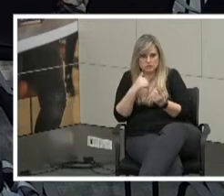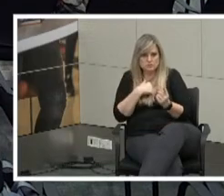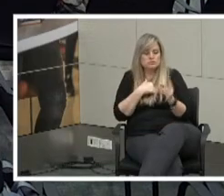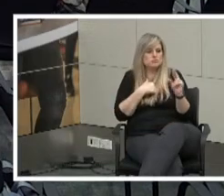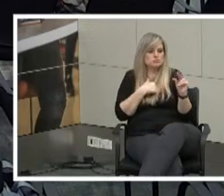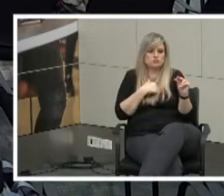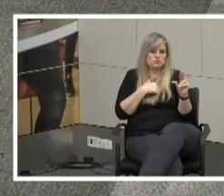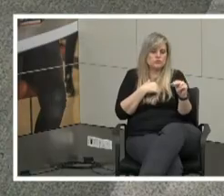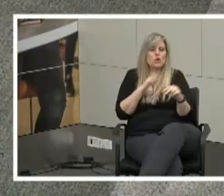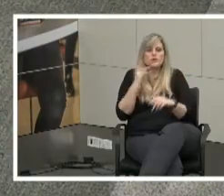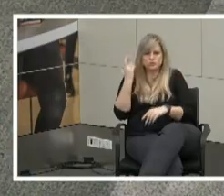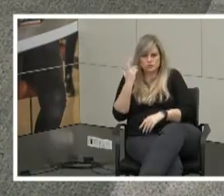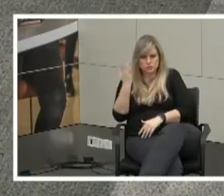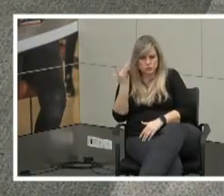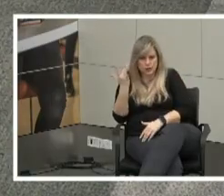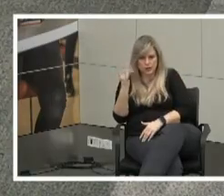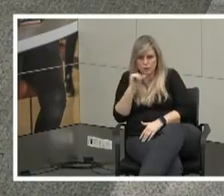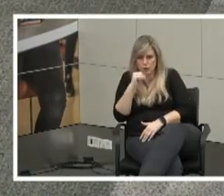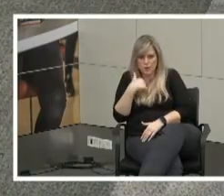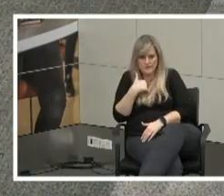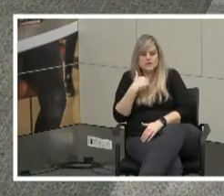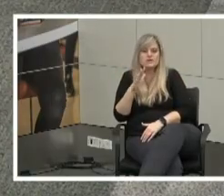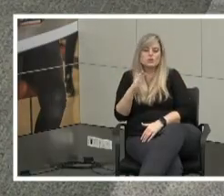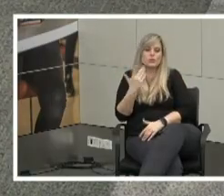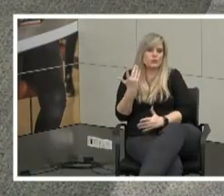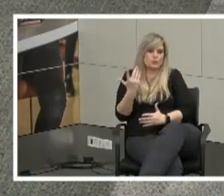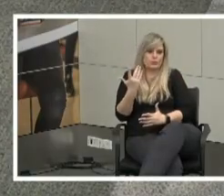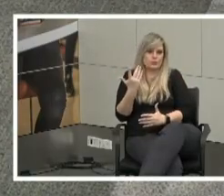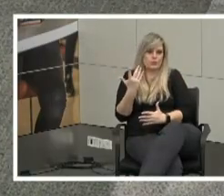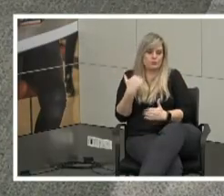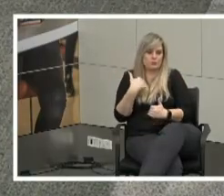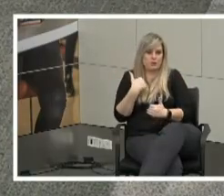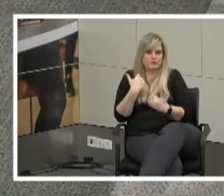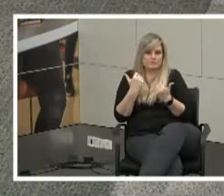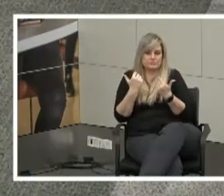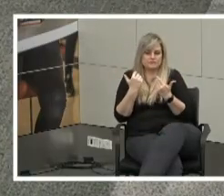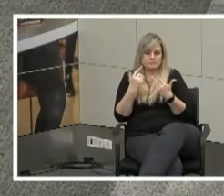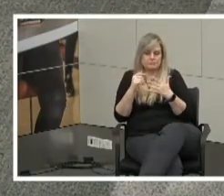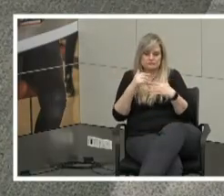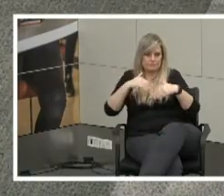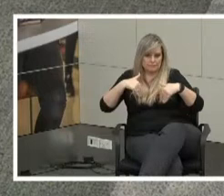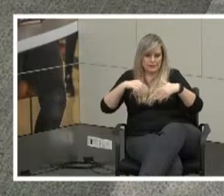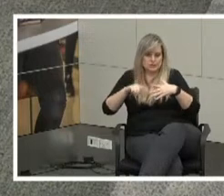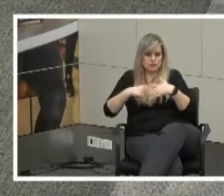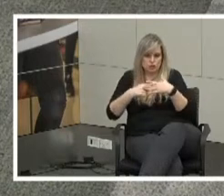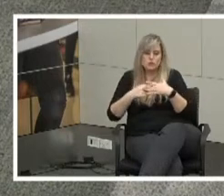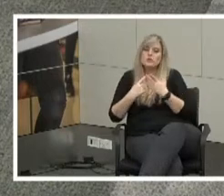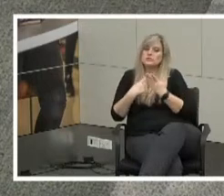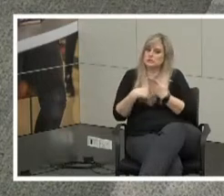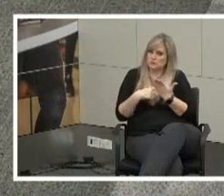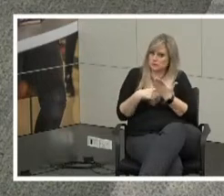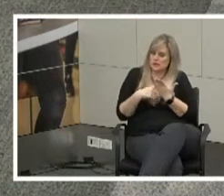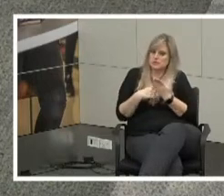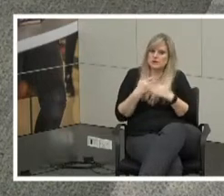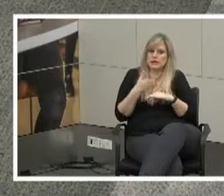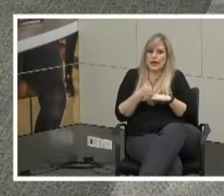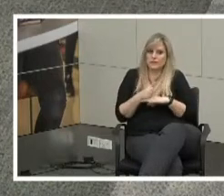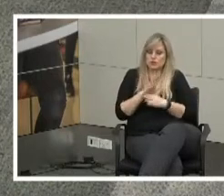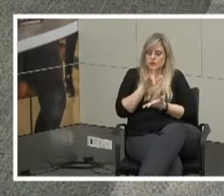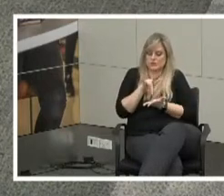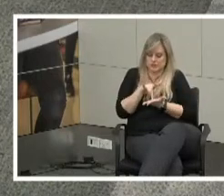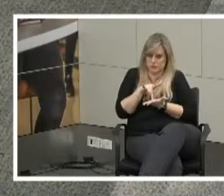one um we just haven't went that route yet but that was a discussion after our